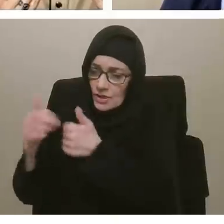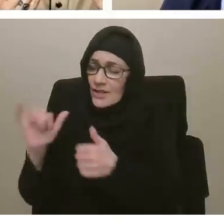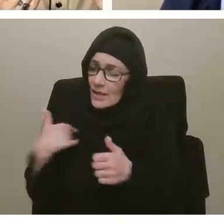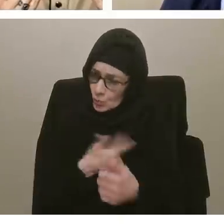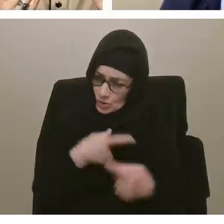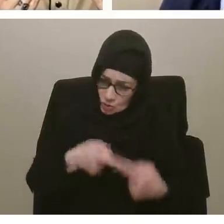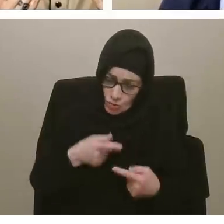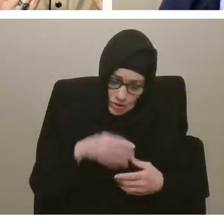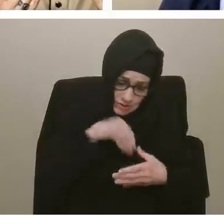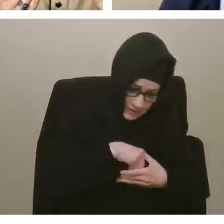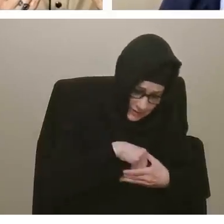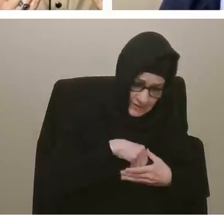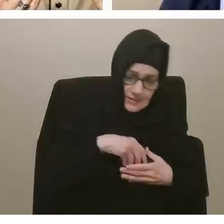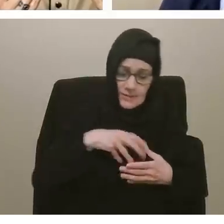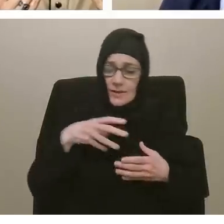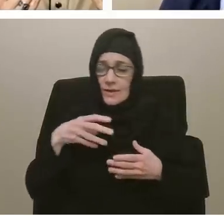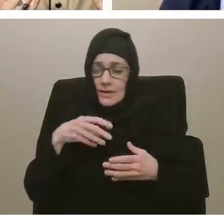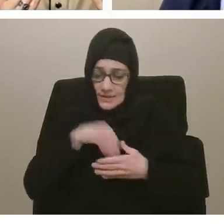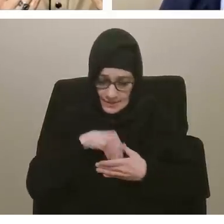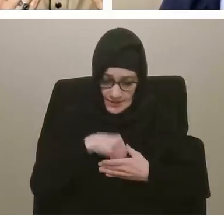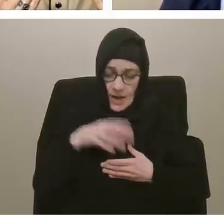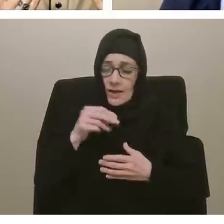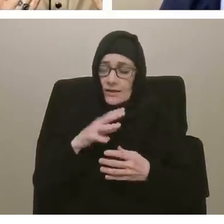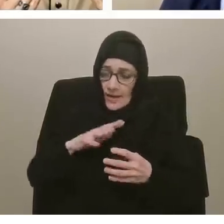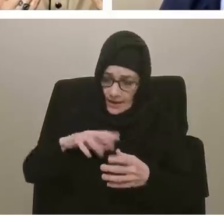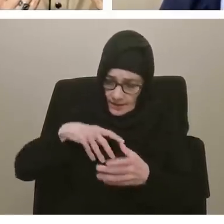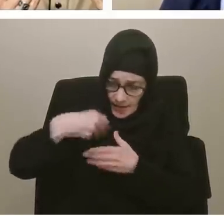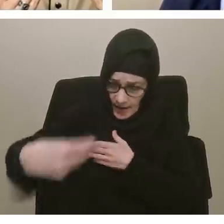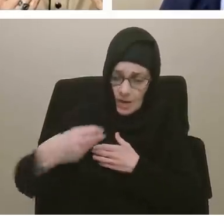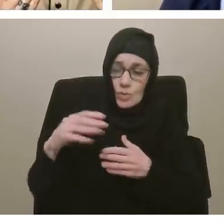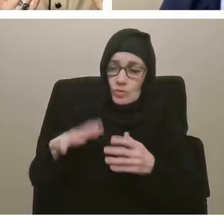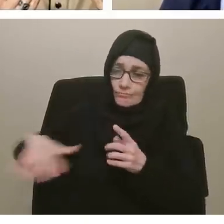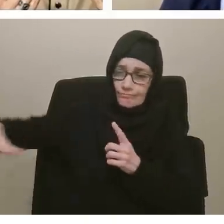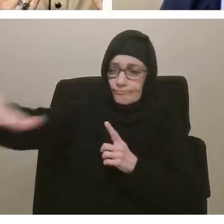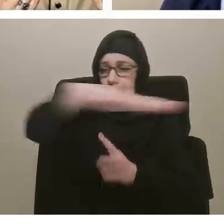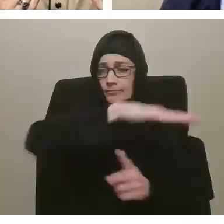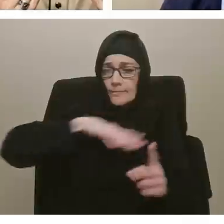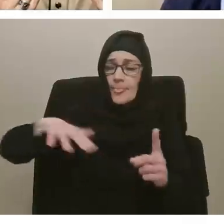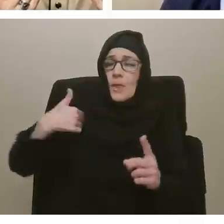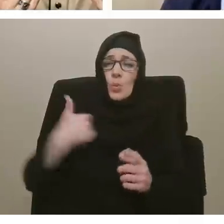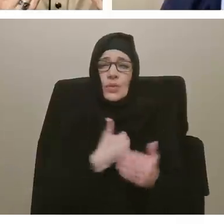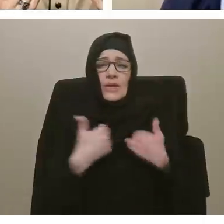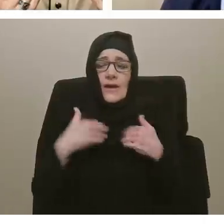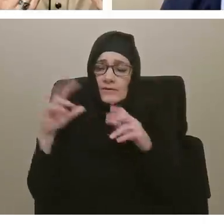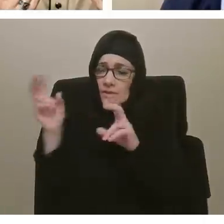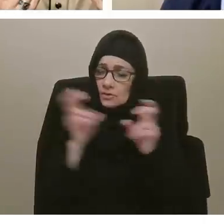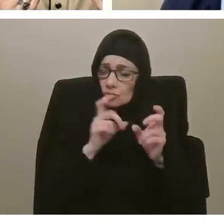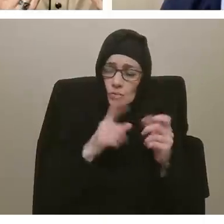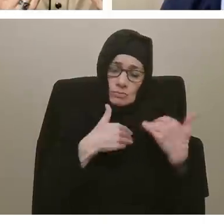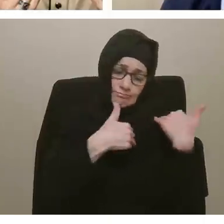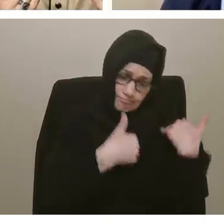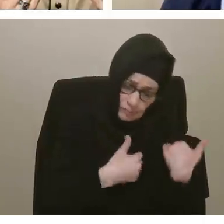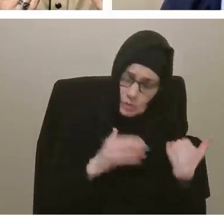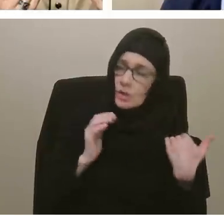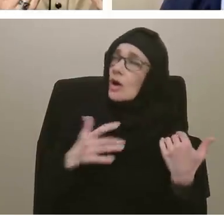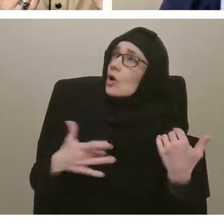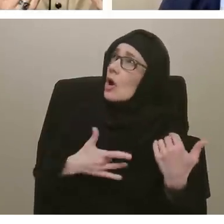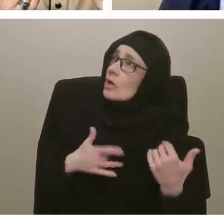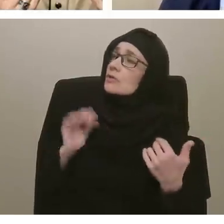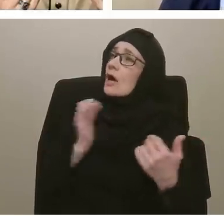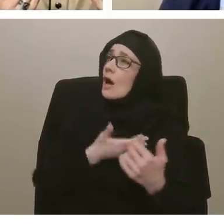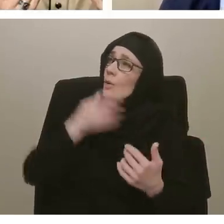and outwardly. We have difficulties and issues that are weighing heavily upon our hearts and our minds and our